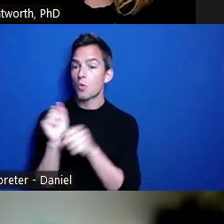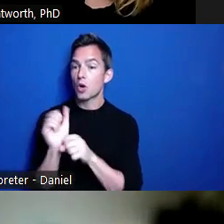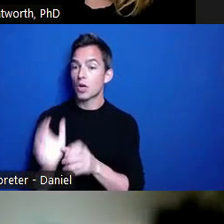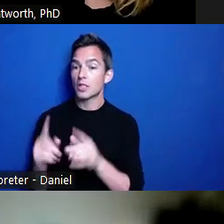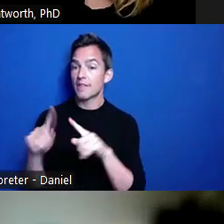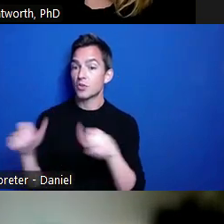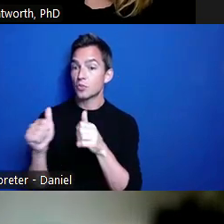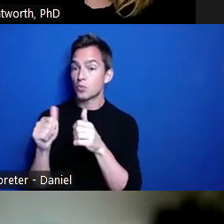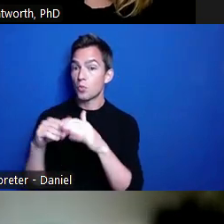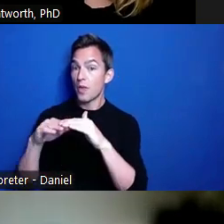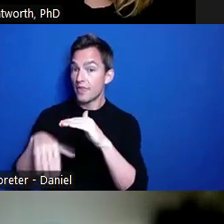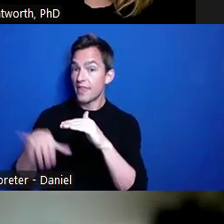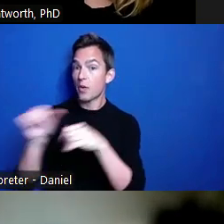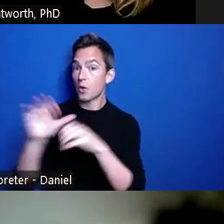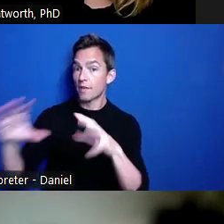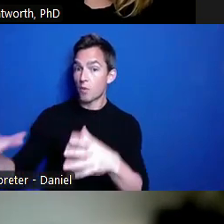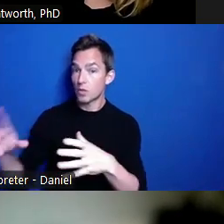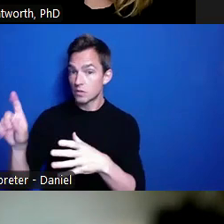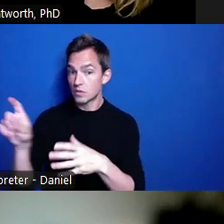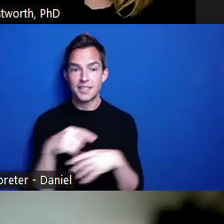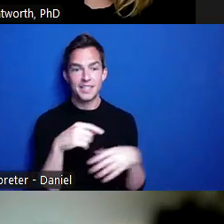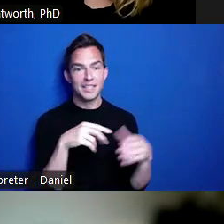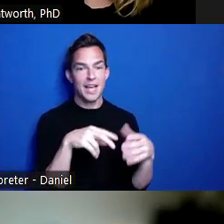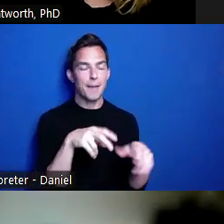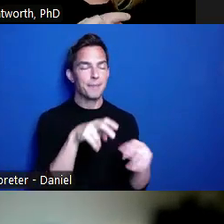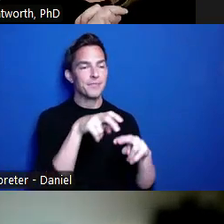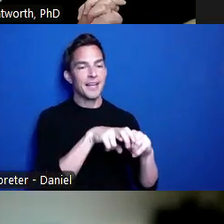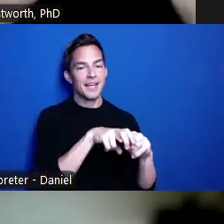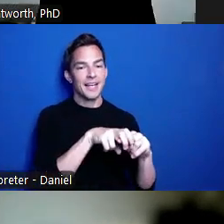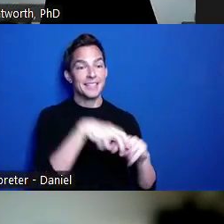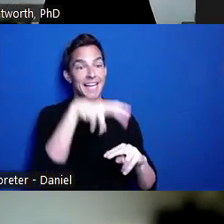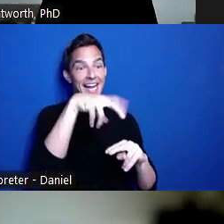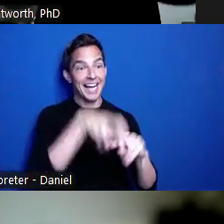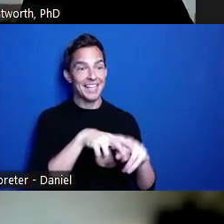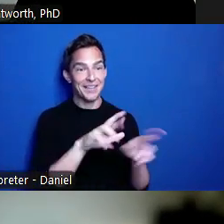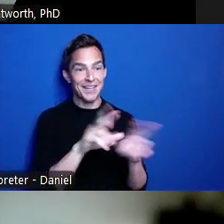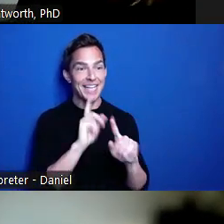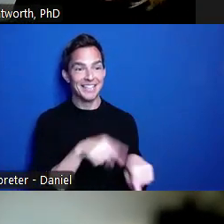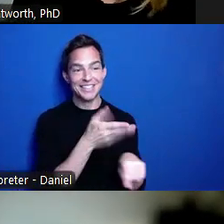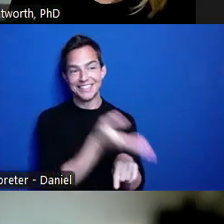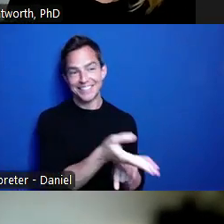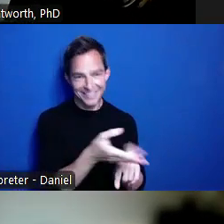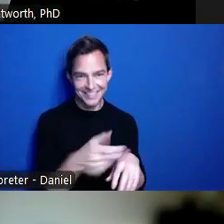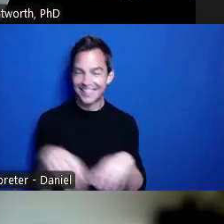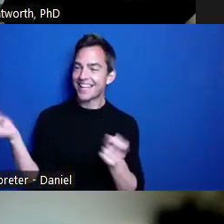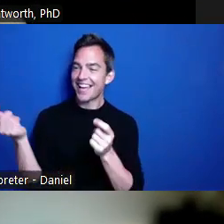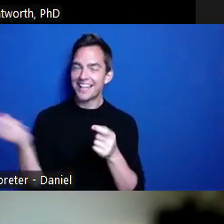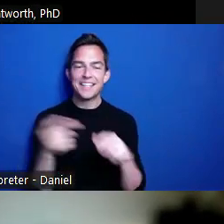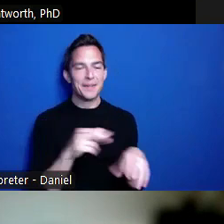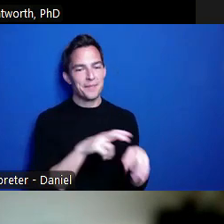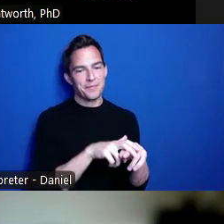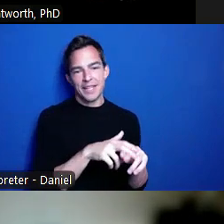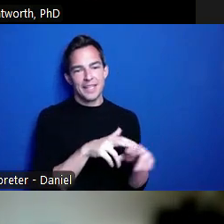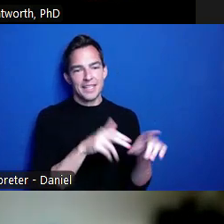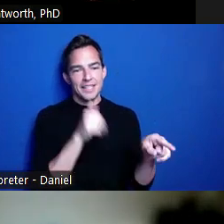that workforce? Yeah, I'm jumping out of my seat ready to answer this one because I have a lot. So, not the one related to